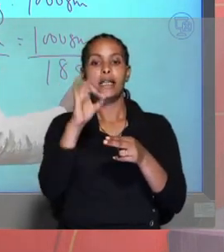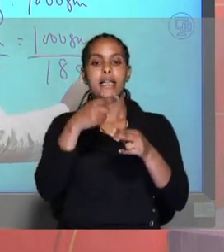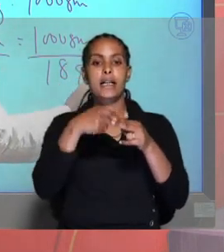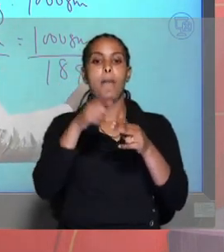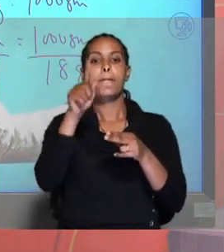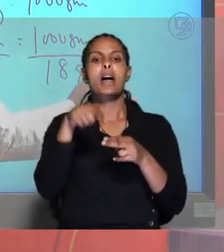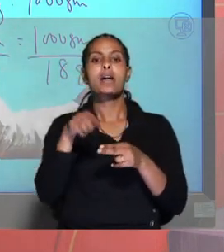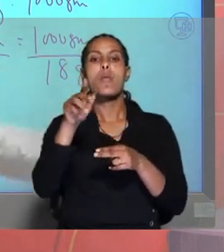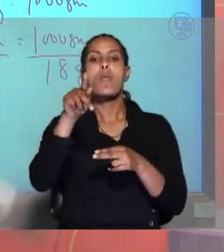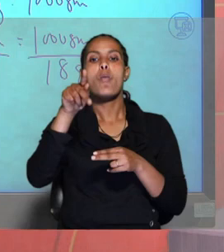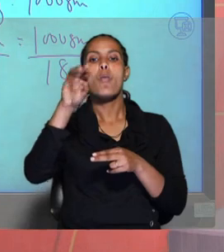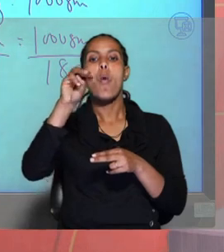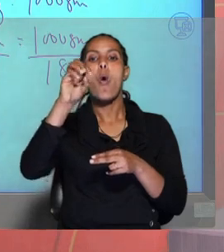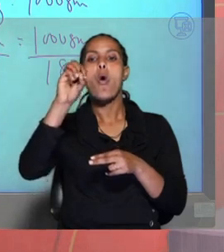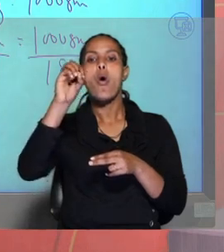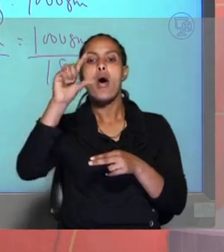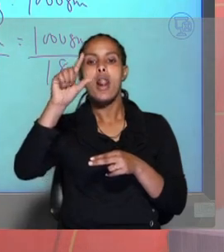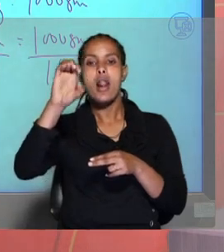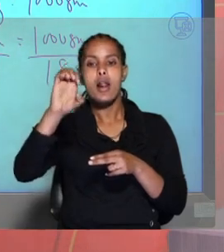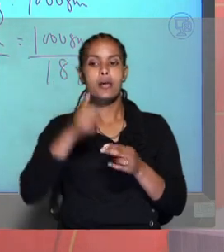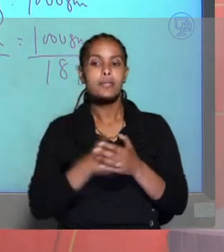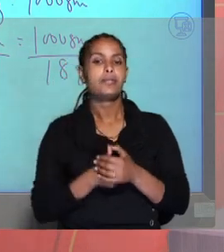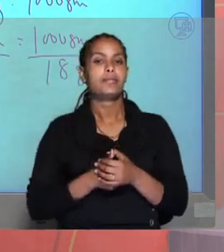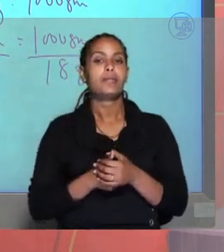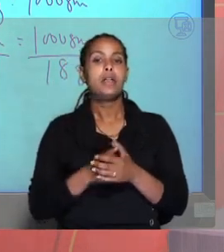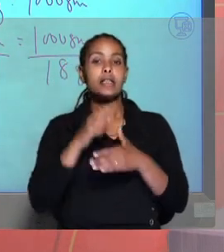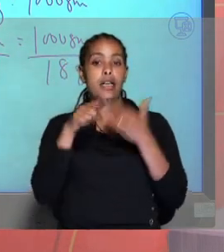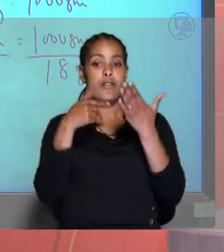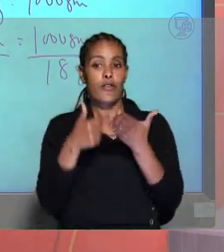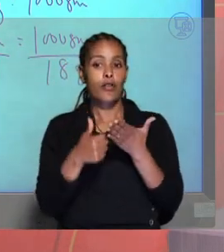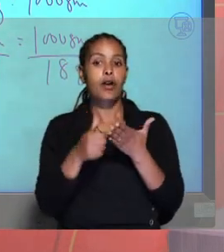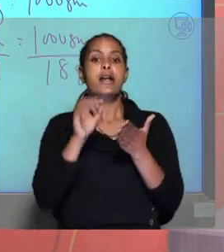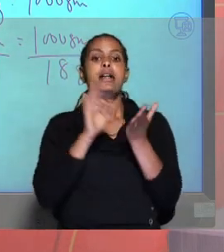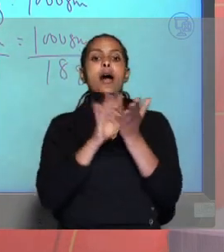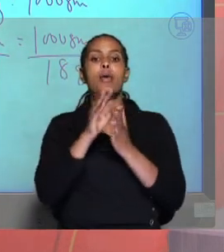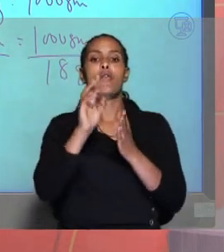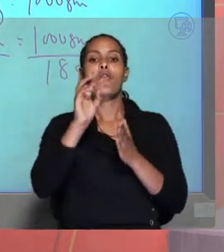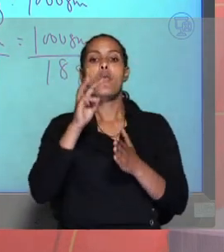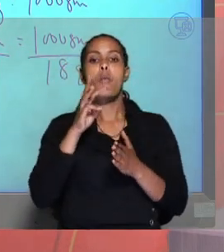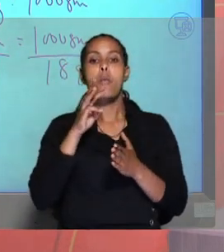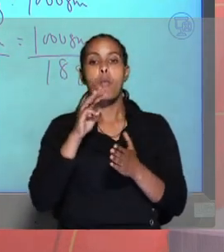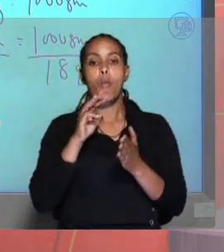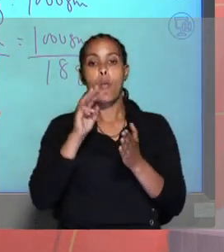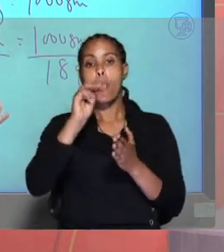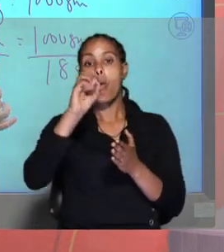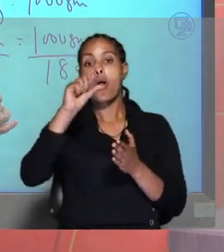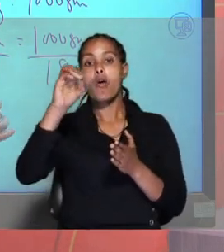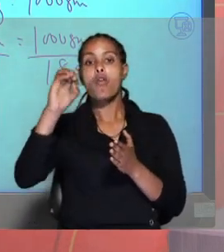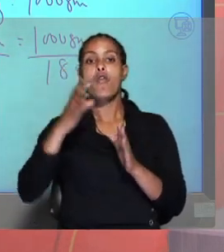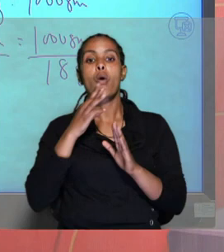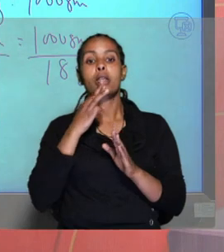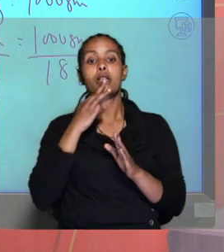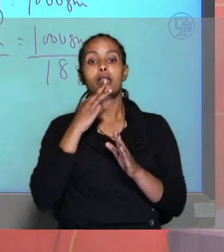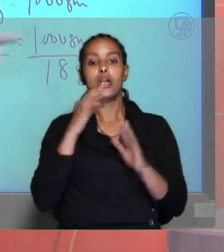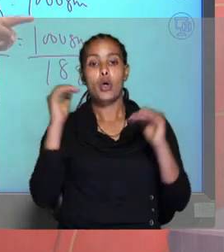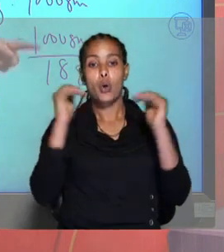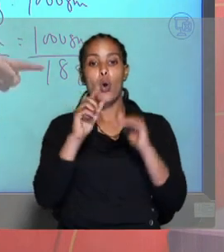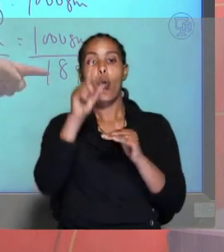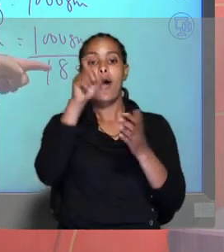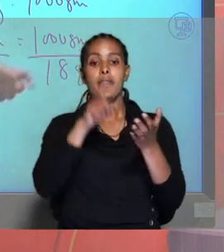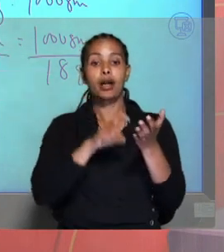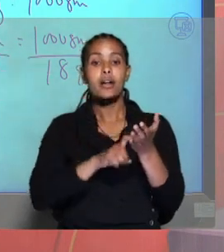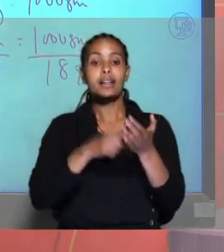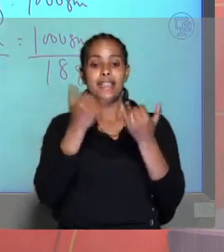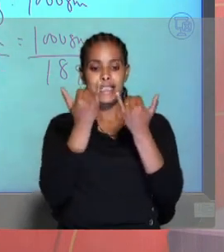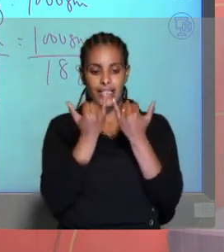per mole. 18 gram per mole. Therefore, number of mole of water equal